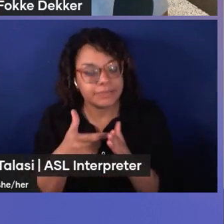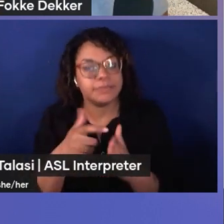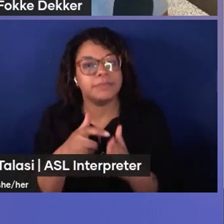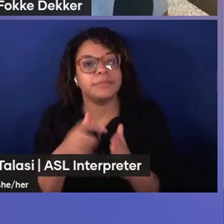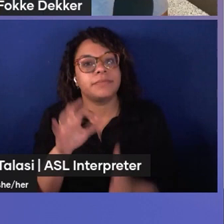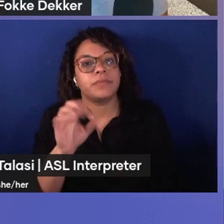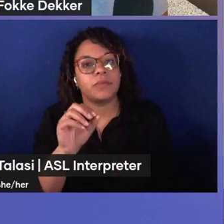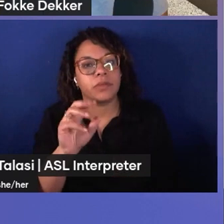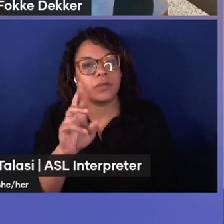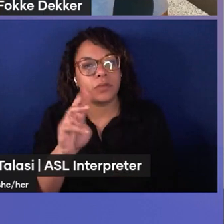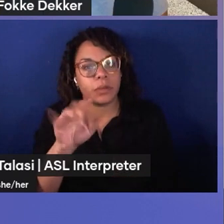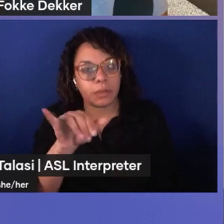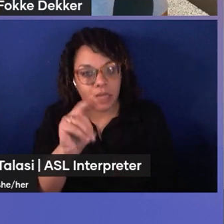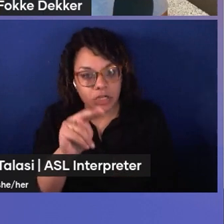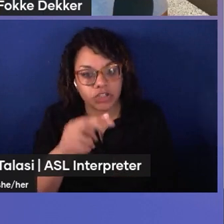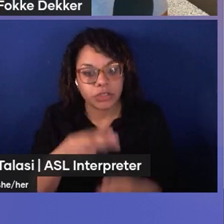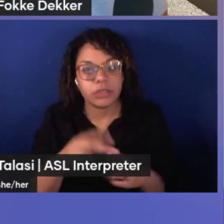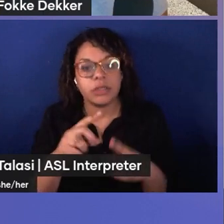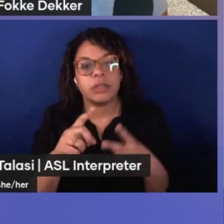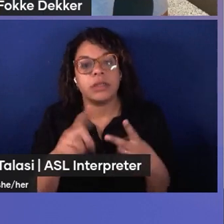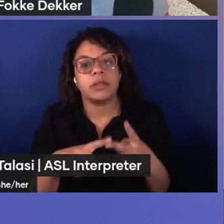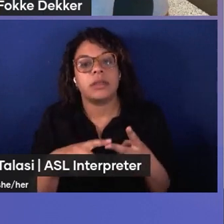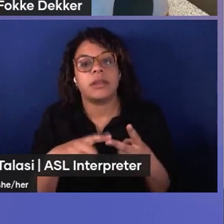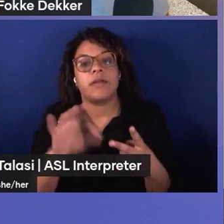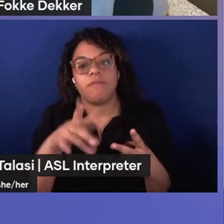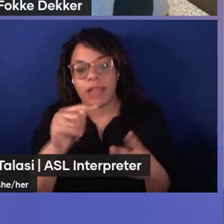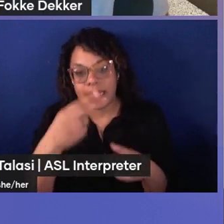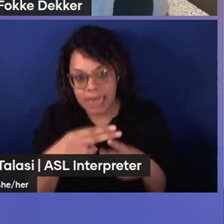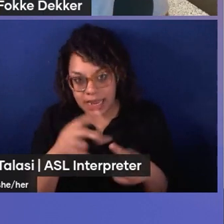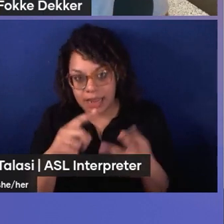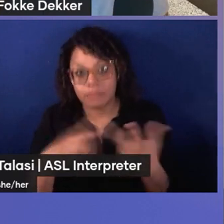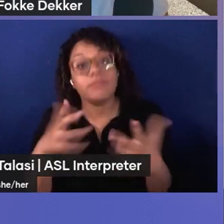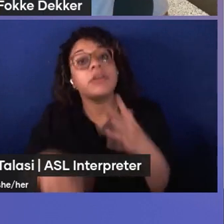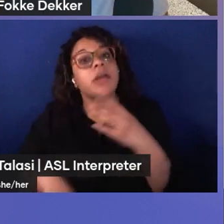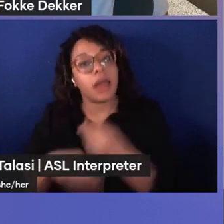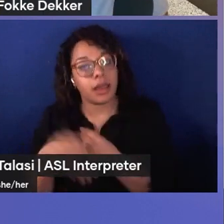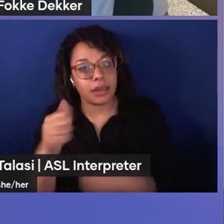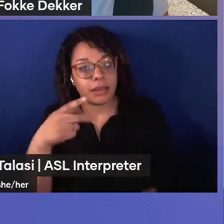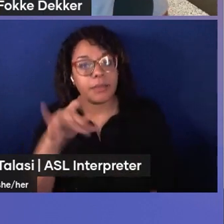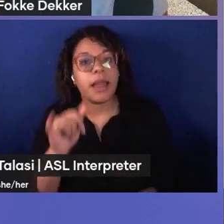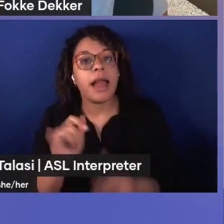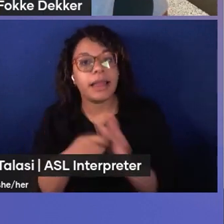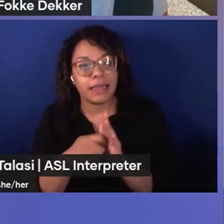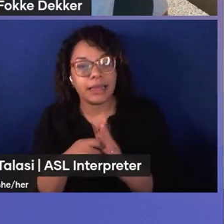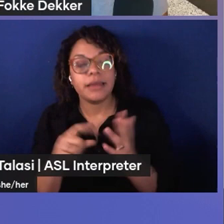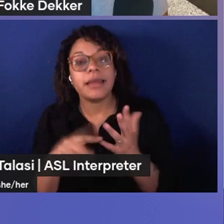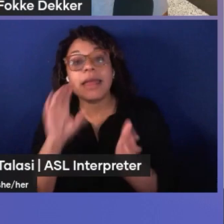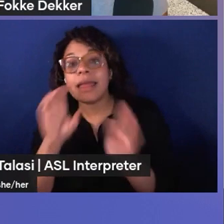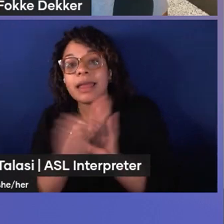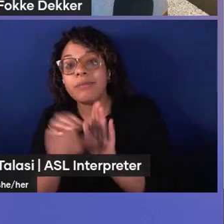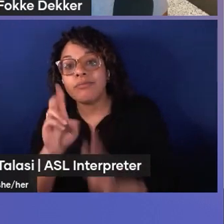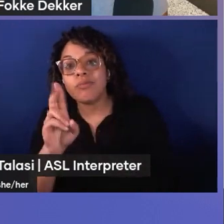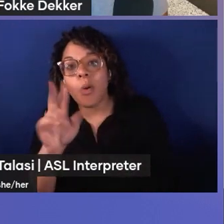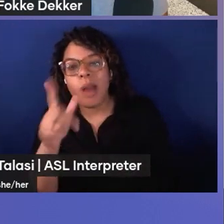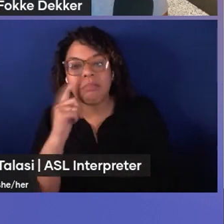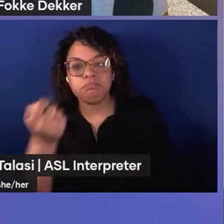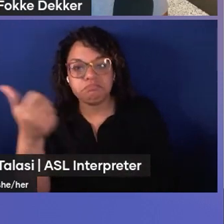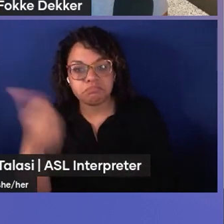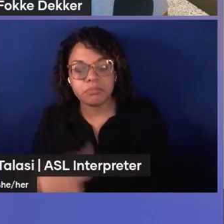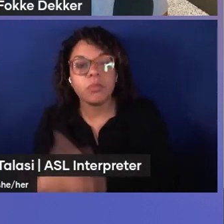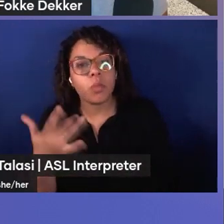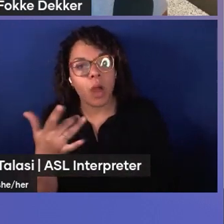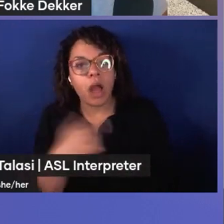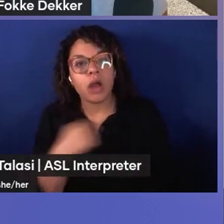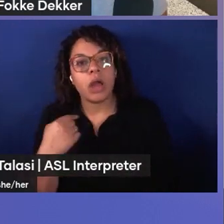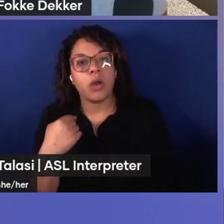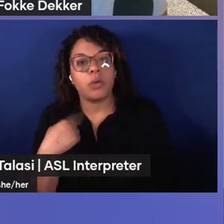need the flight name. We've added the API key, and we've taken away the image URL. Because what we're going to do is that we're going to